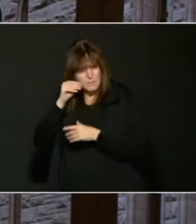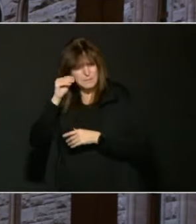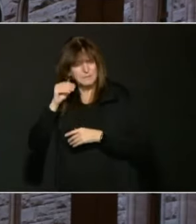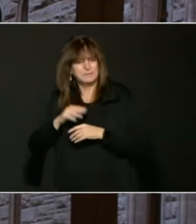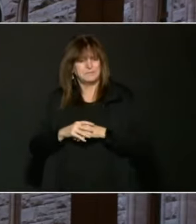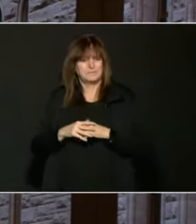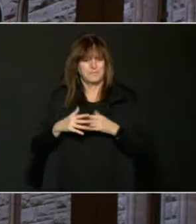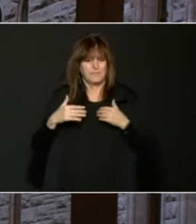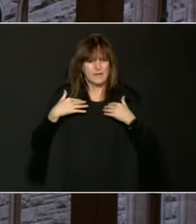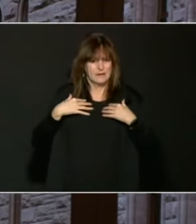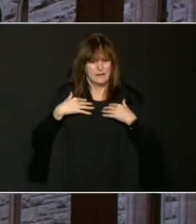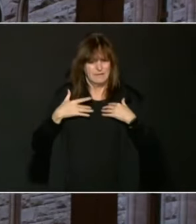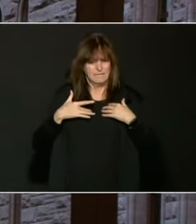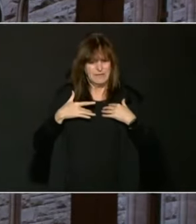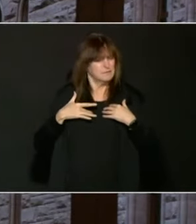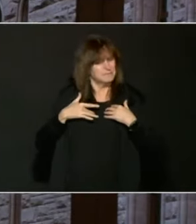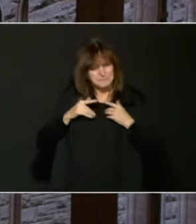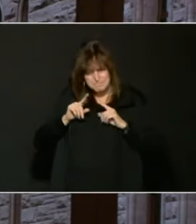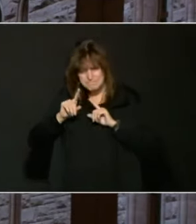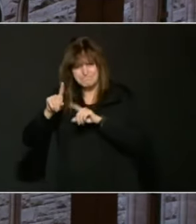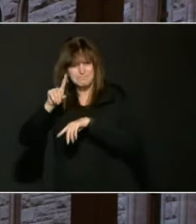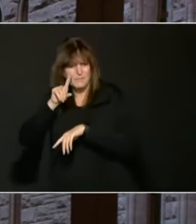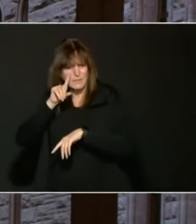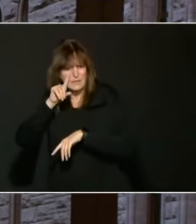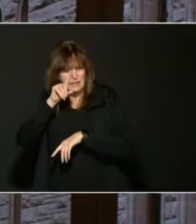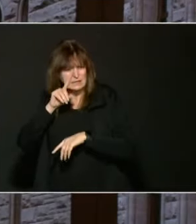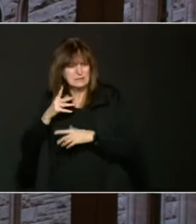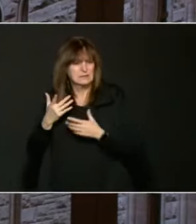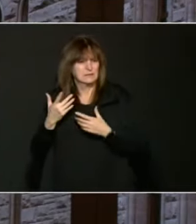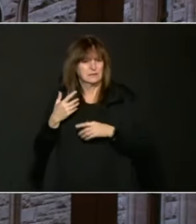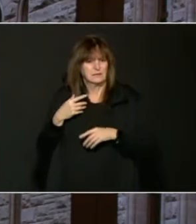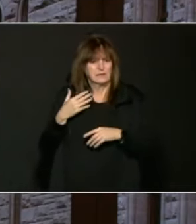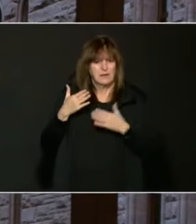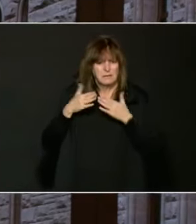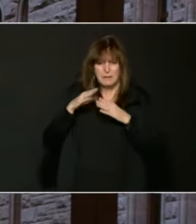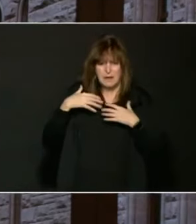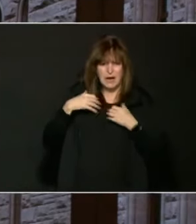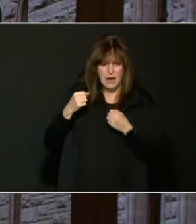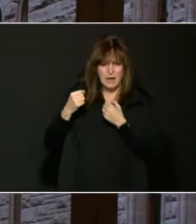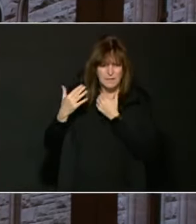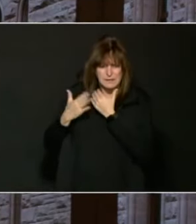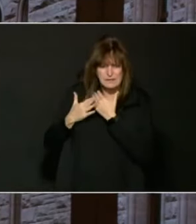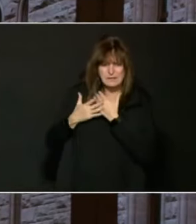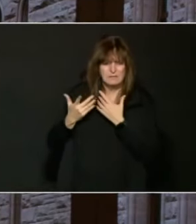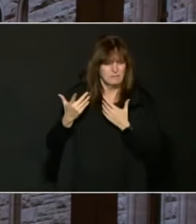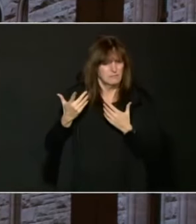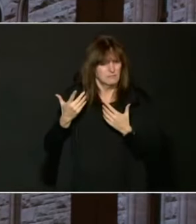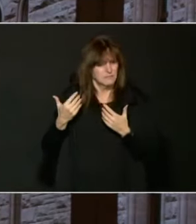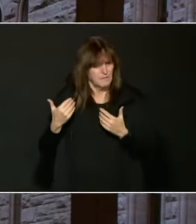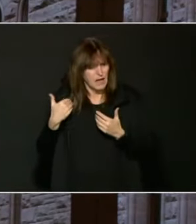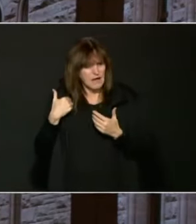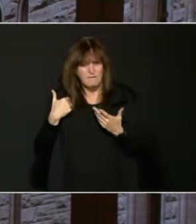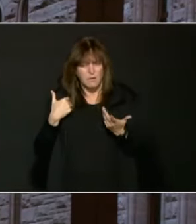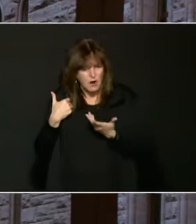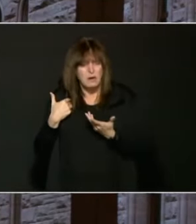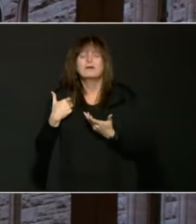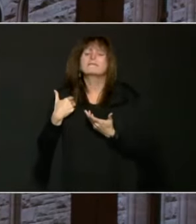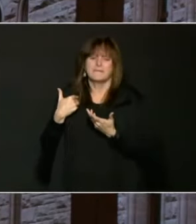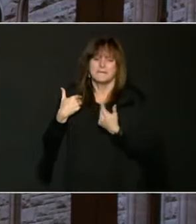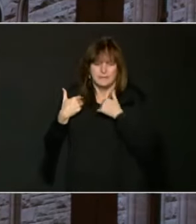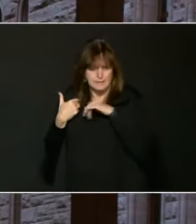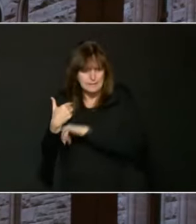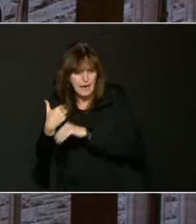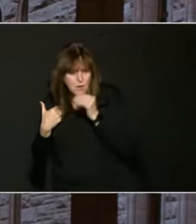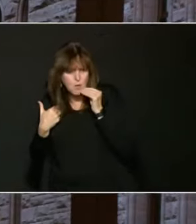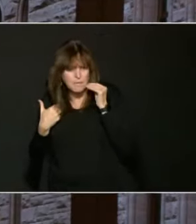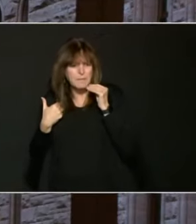necessary. Follow the public health directions. If you're identified as an exposure, even on your COVID app, if it tells you, you go and get tested and get assessed. Because more